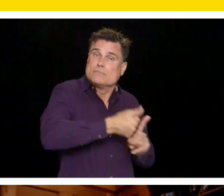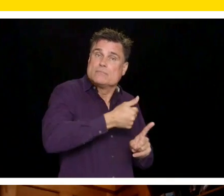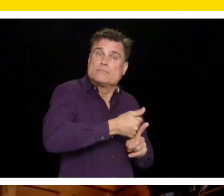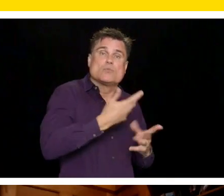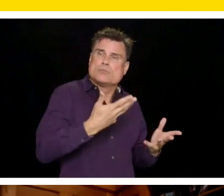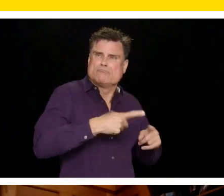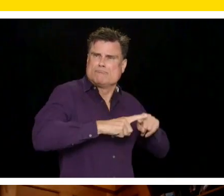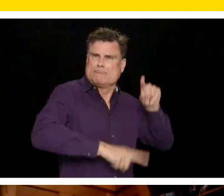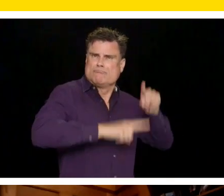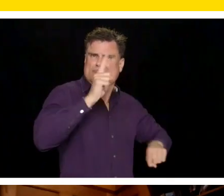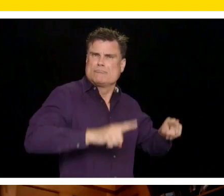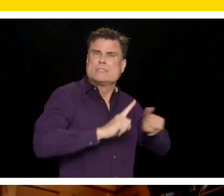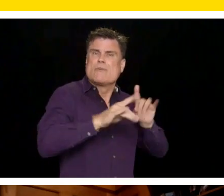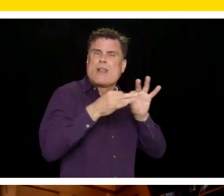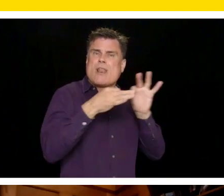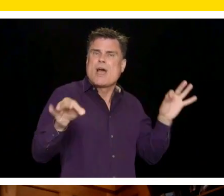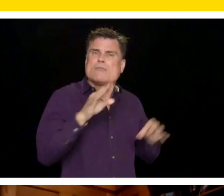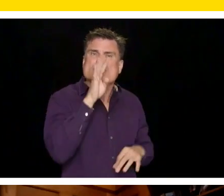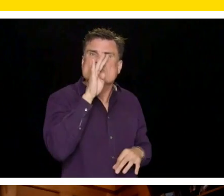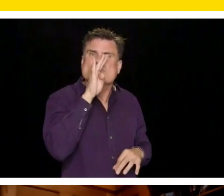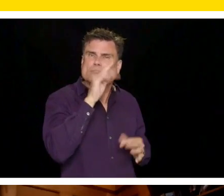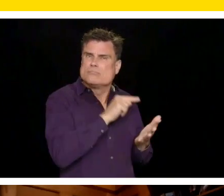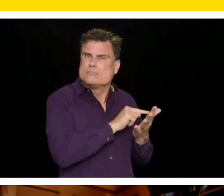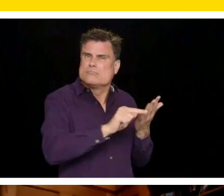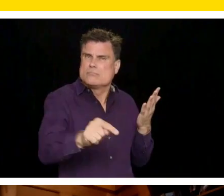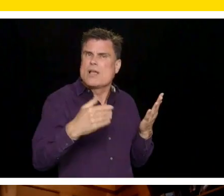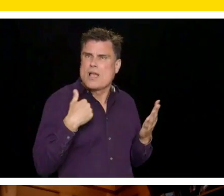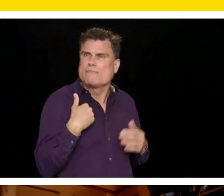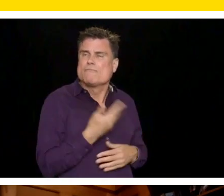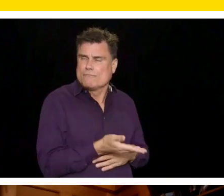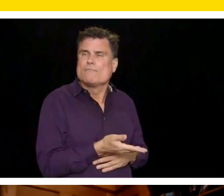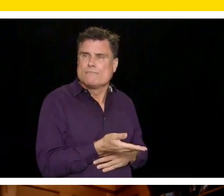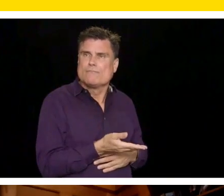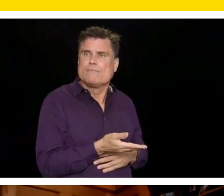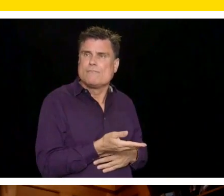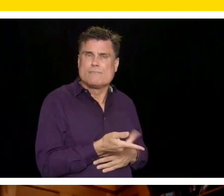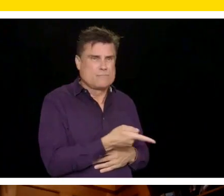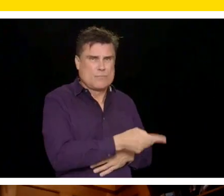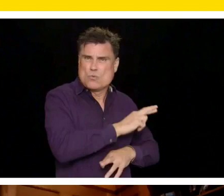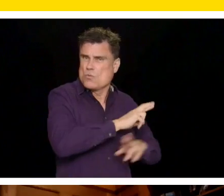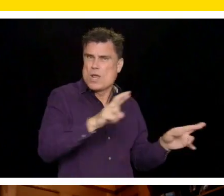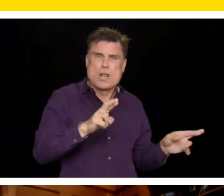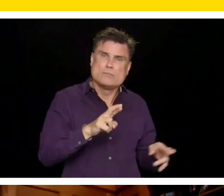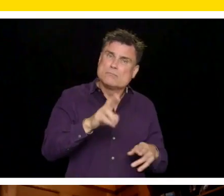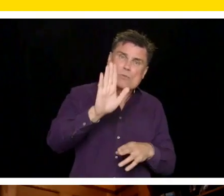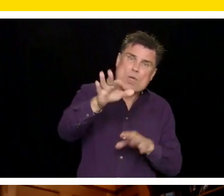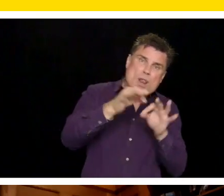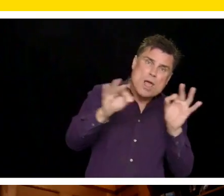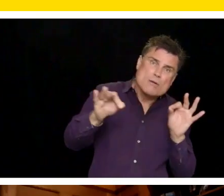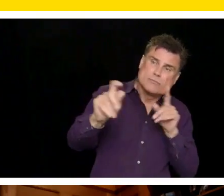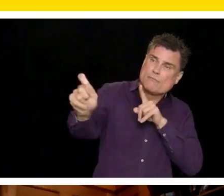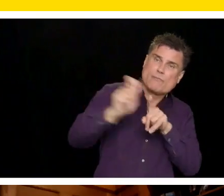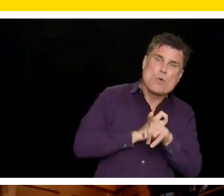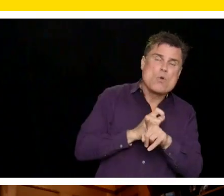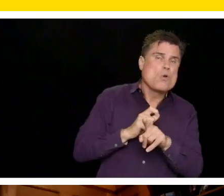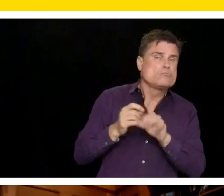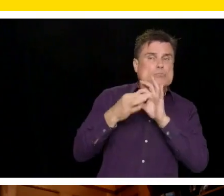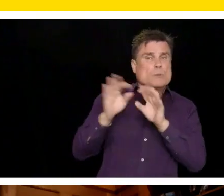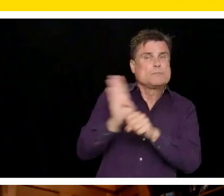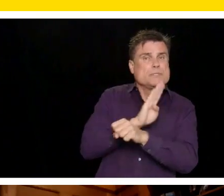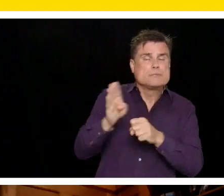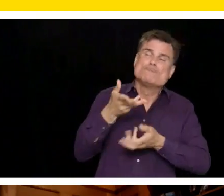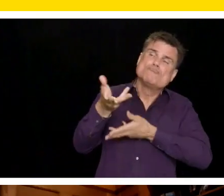time. So I really want to let people know that there's a great service out there ready to help. Thank you, Minister. And